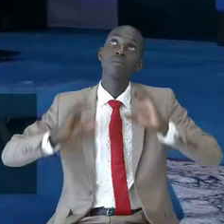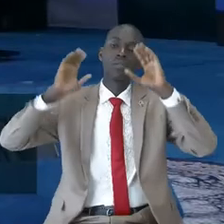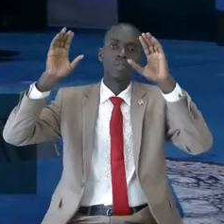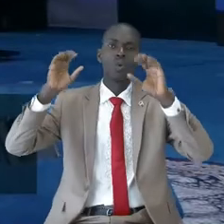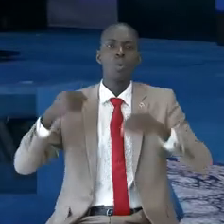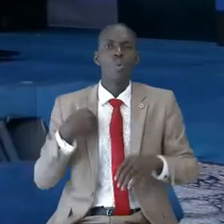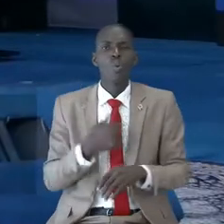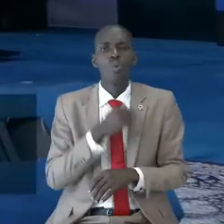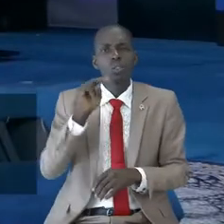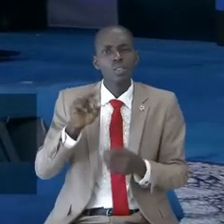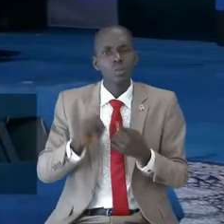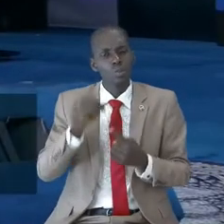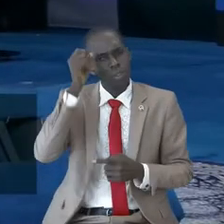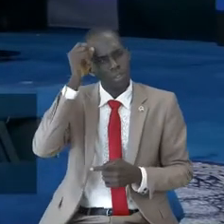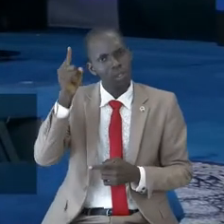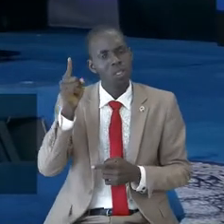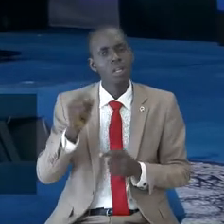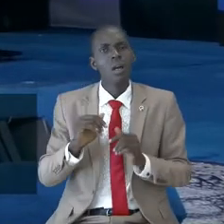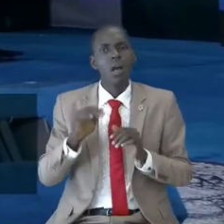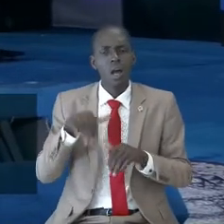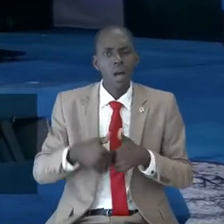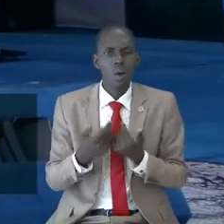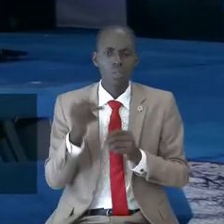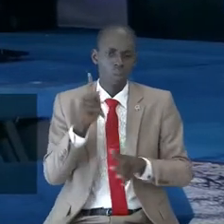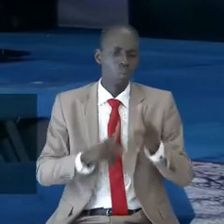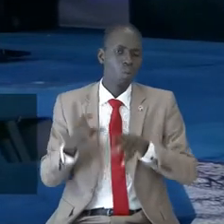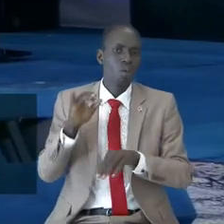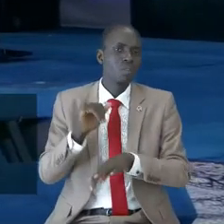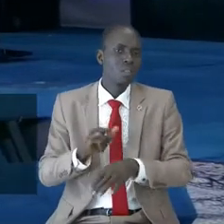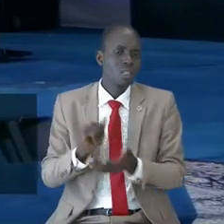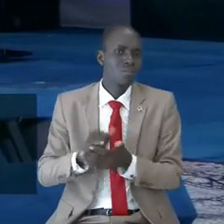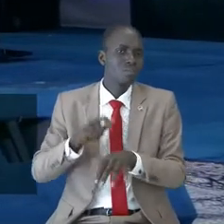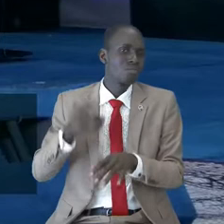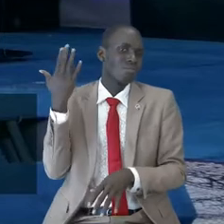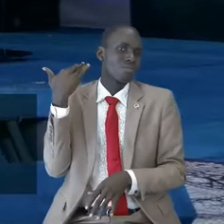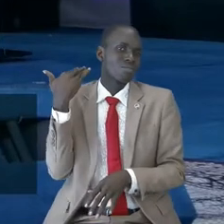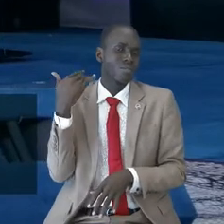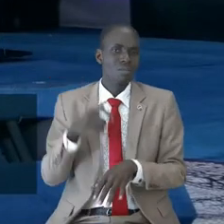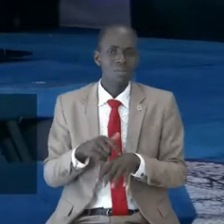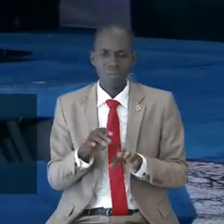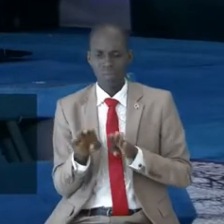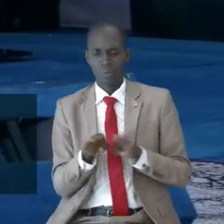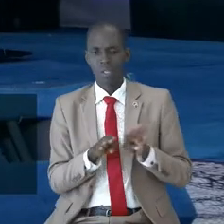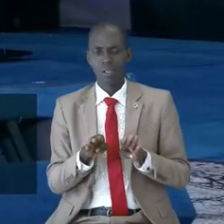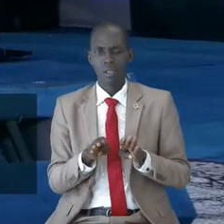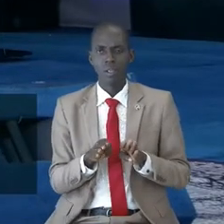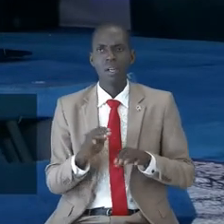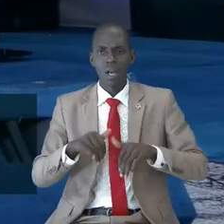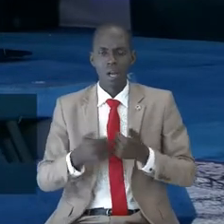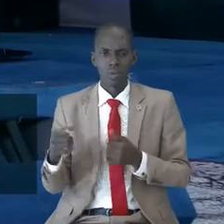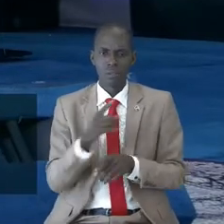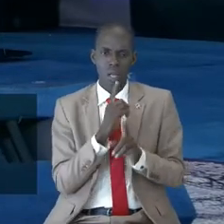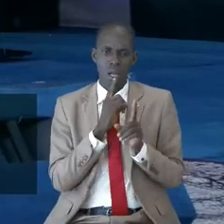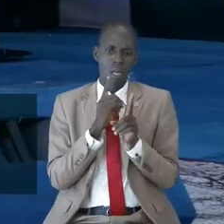to understand how the people of that time, how they behaved, how they reacted, how they